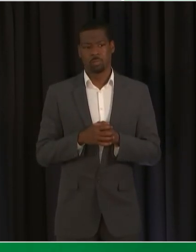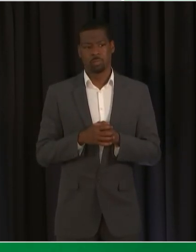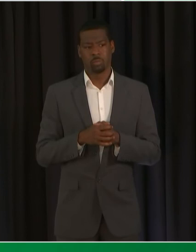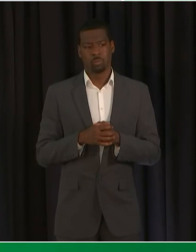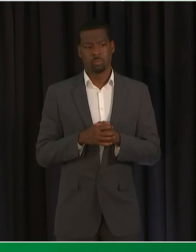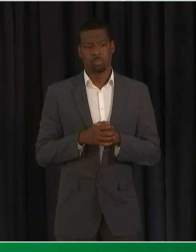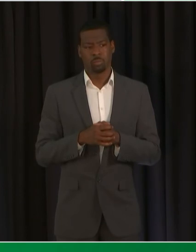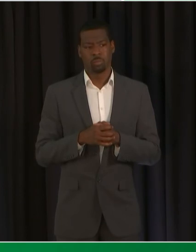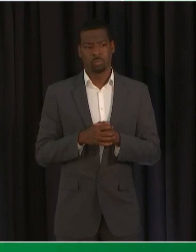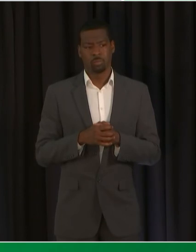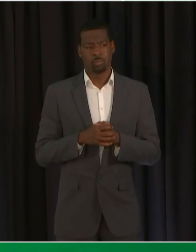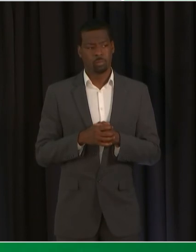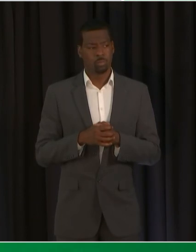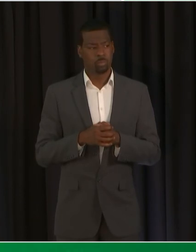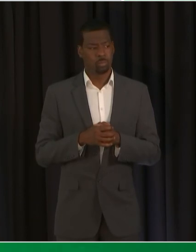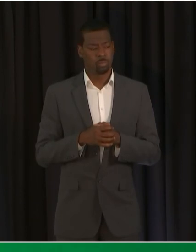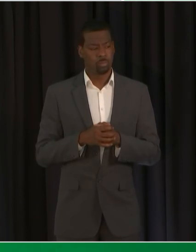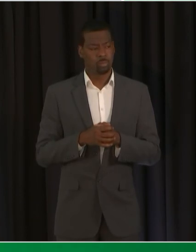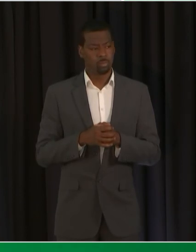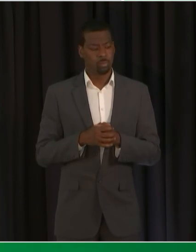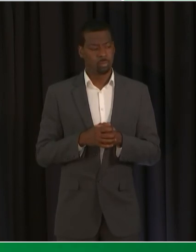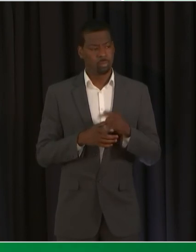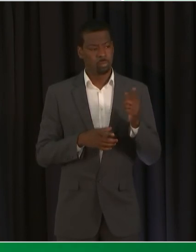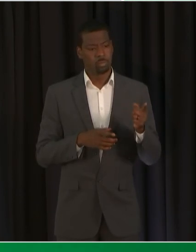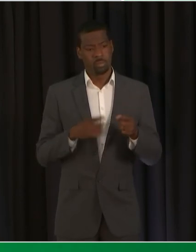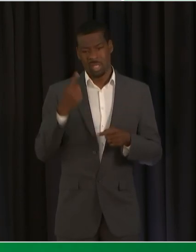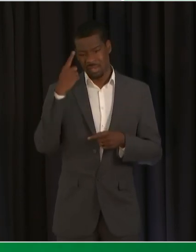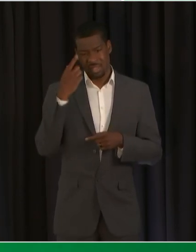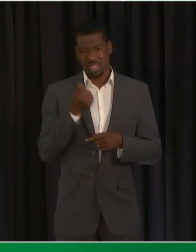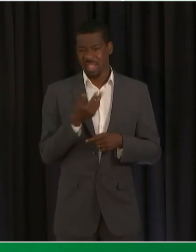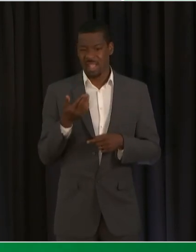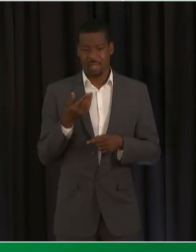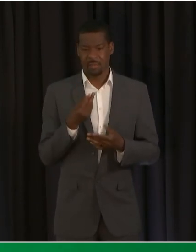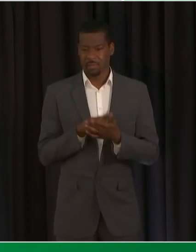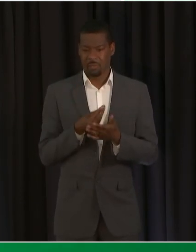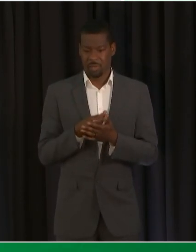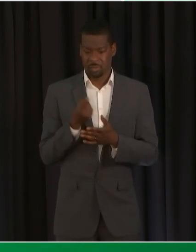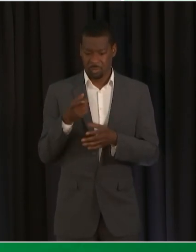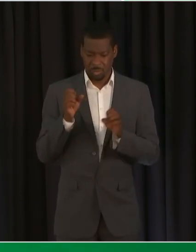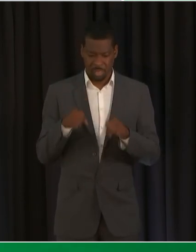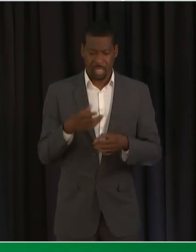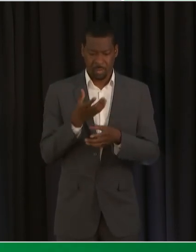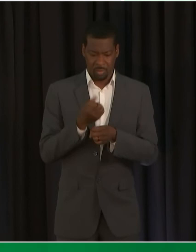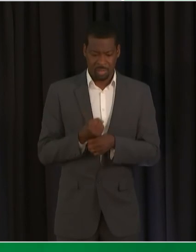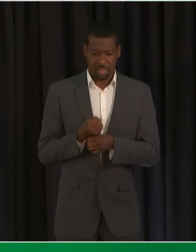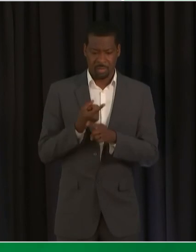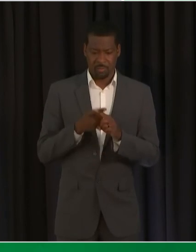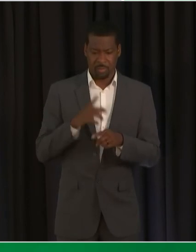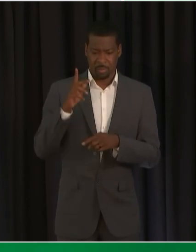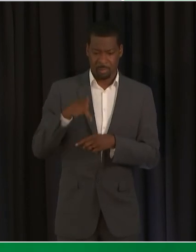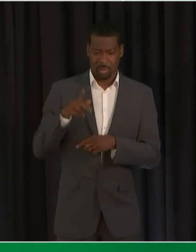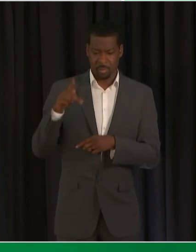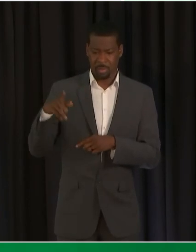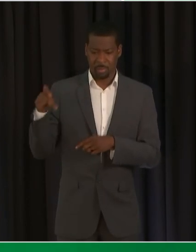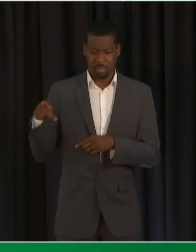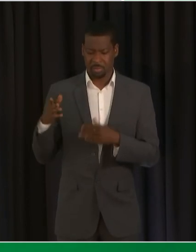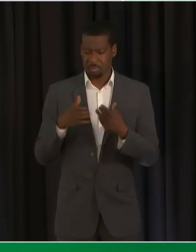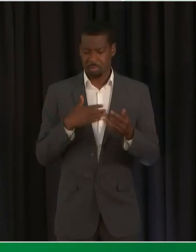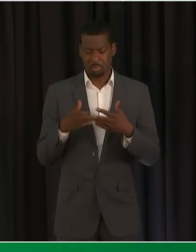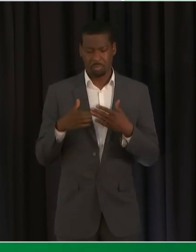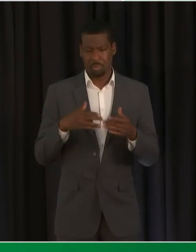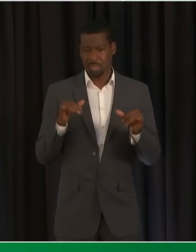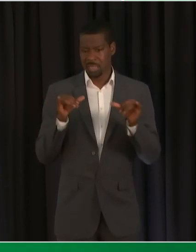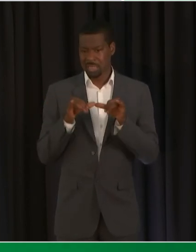All right, Sheila, we're going to have Rod jump in from SBA. I think any funds that you can receive from PPP, regardless